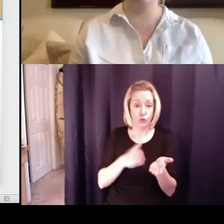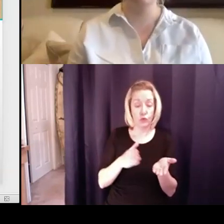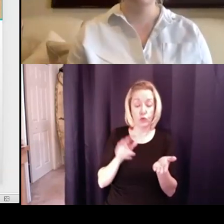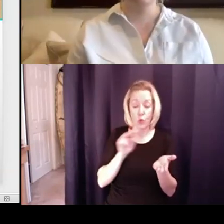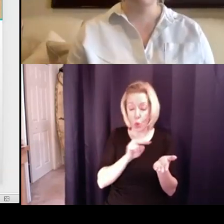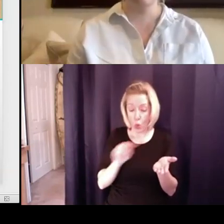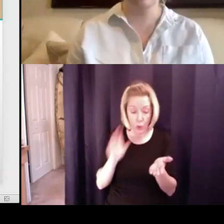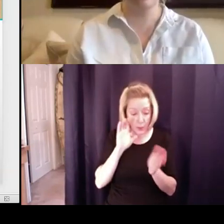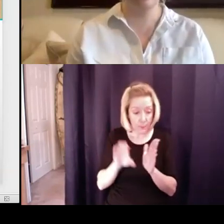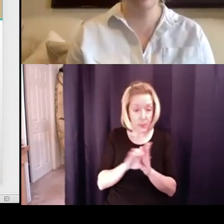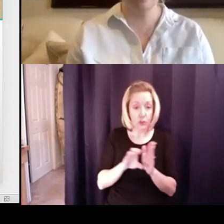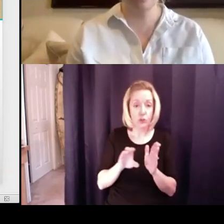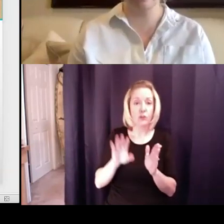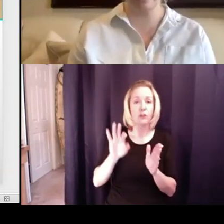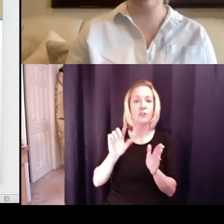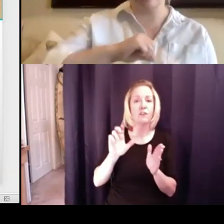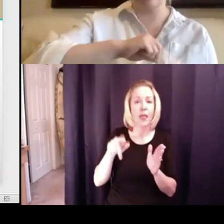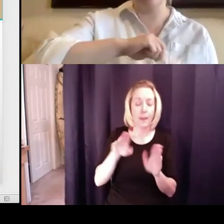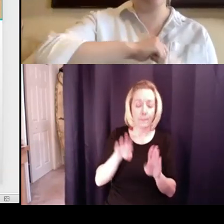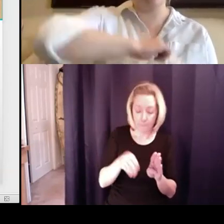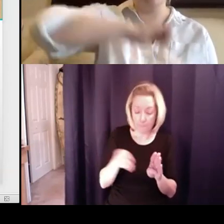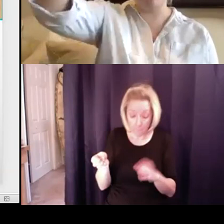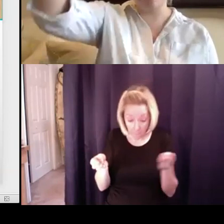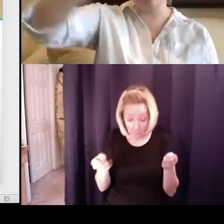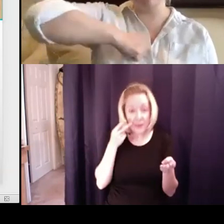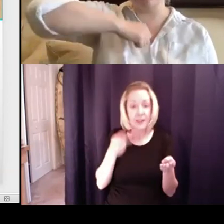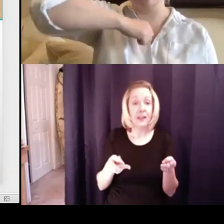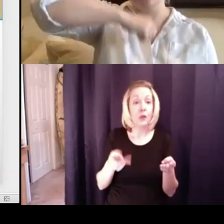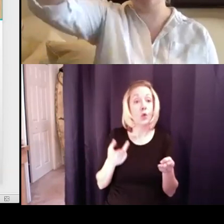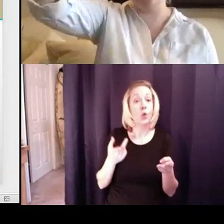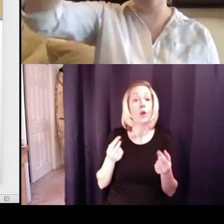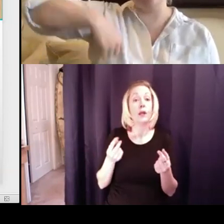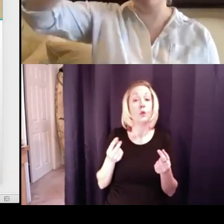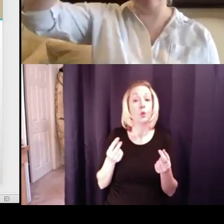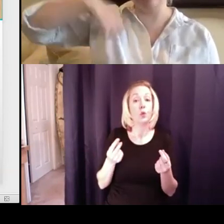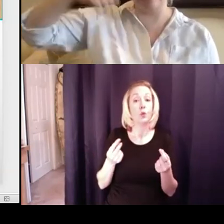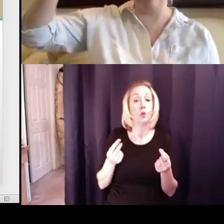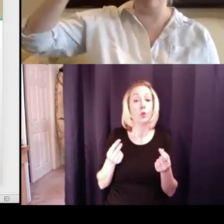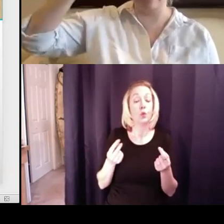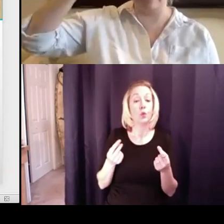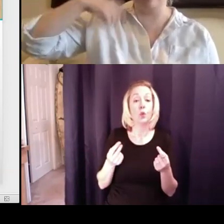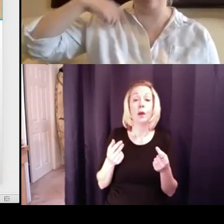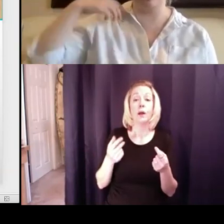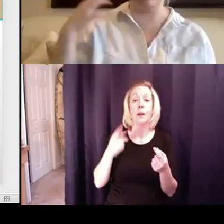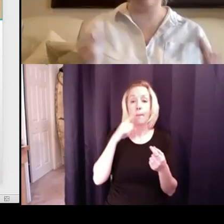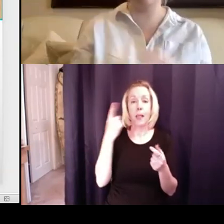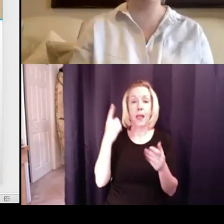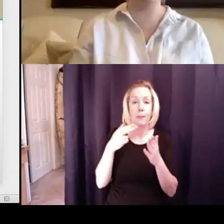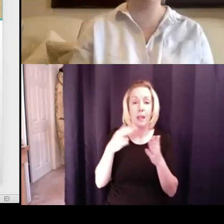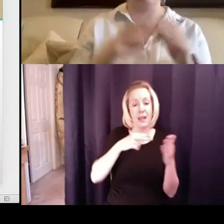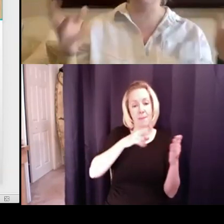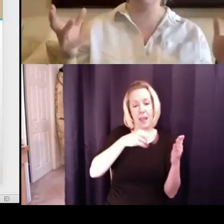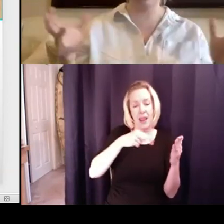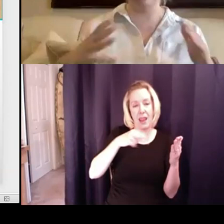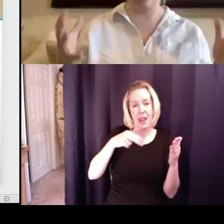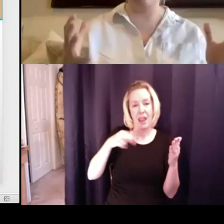So for this, I had Little Blue Truck, and I just took black paint, and the teacher and I just painted every page, and we left like